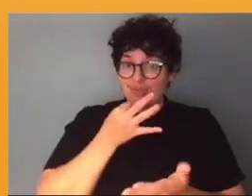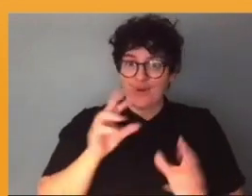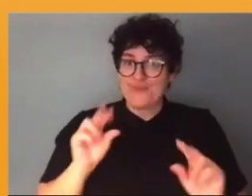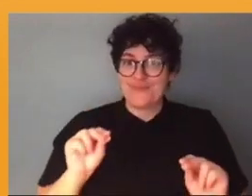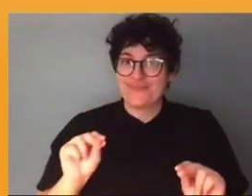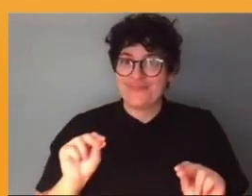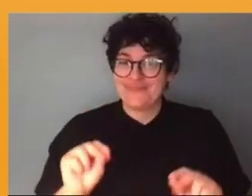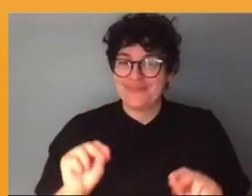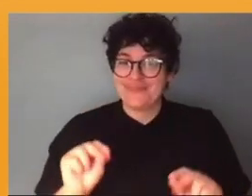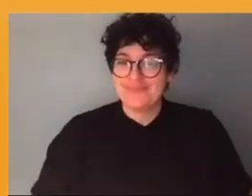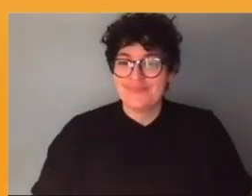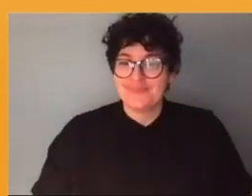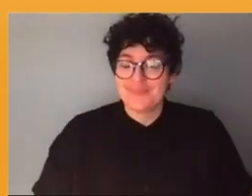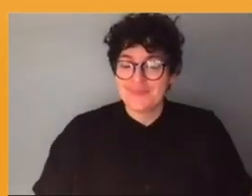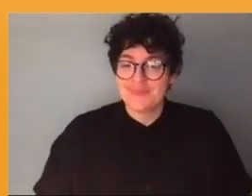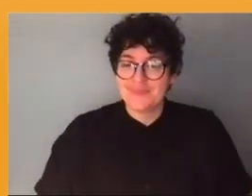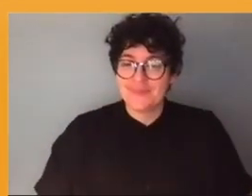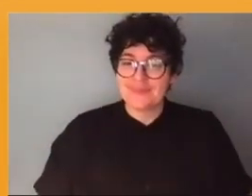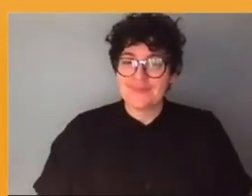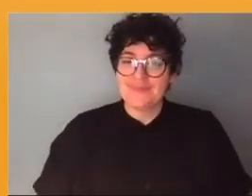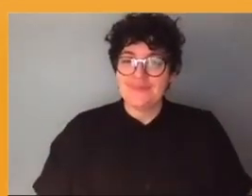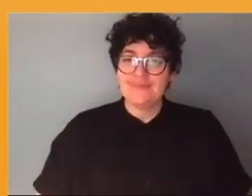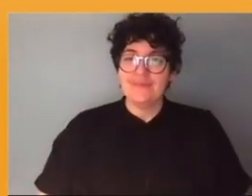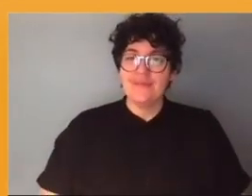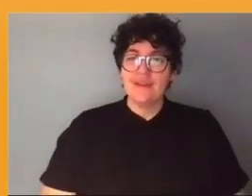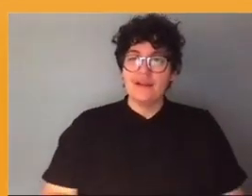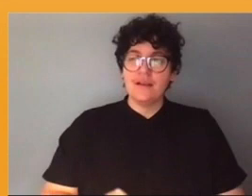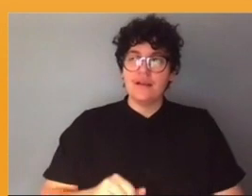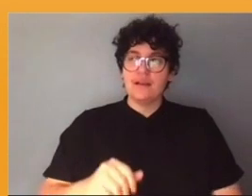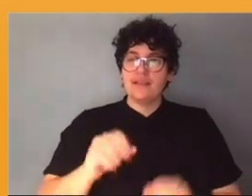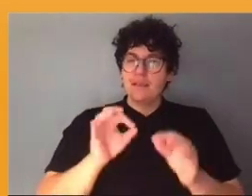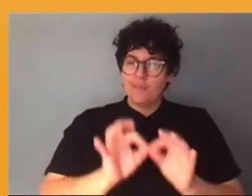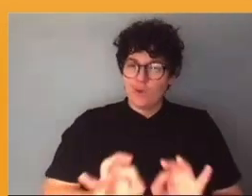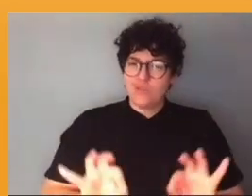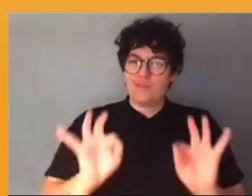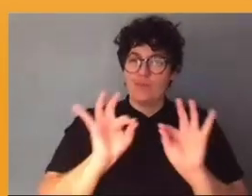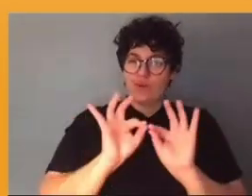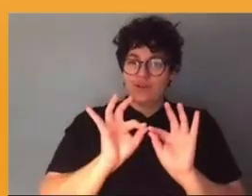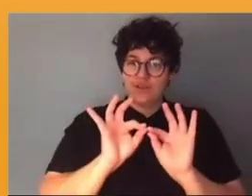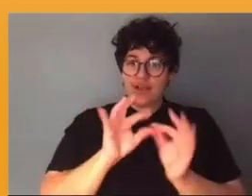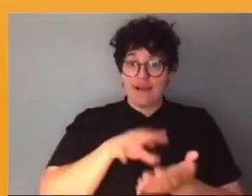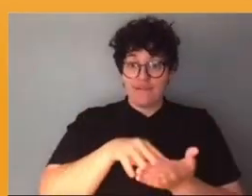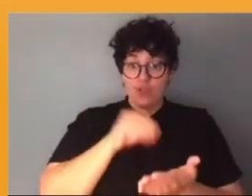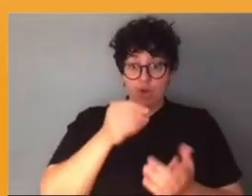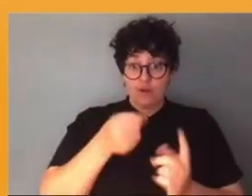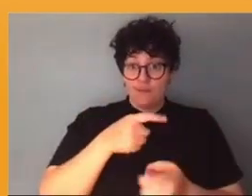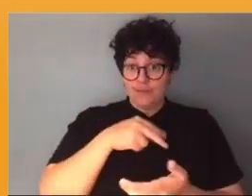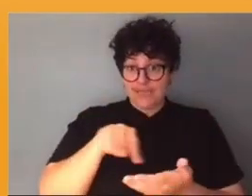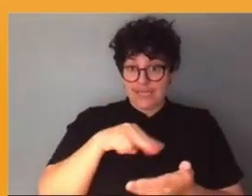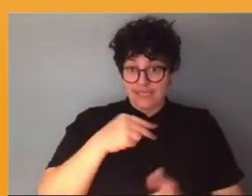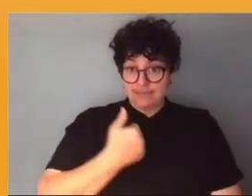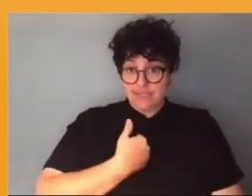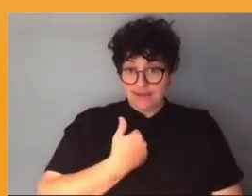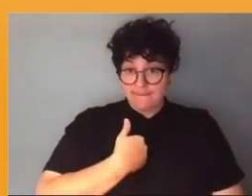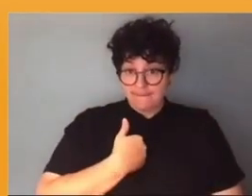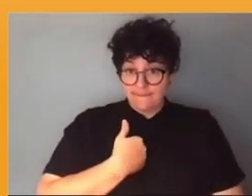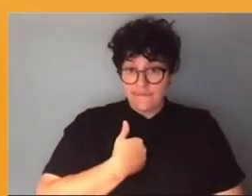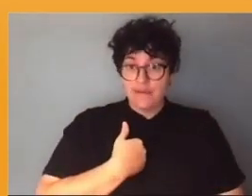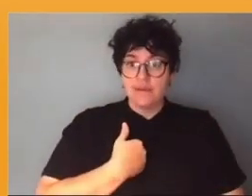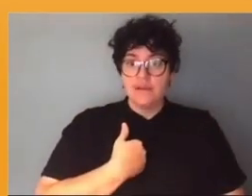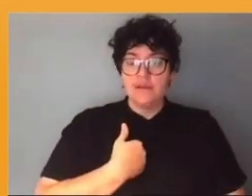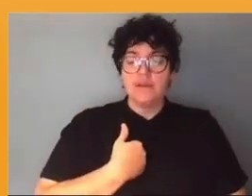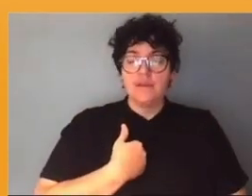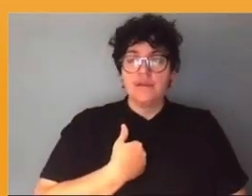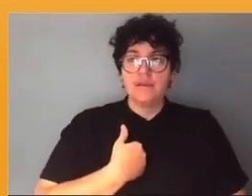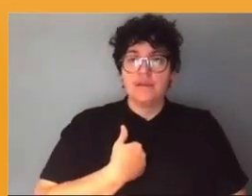to just know, I think the most important thing that I've learned from dance is a sense of